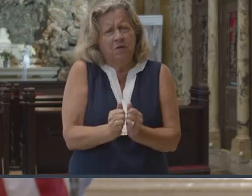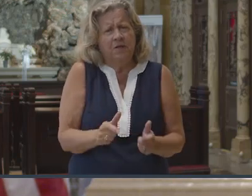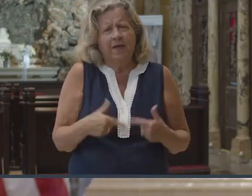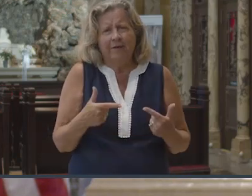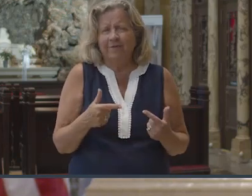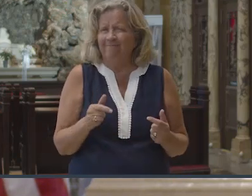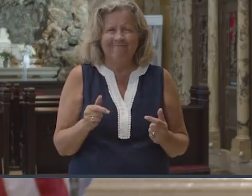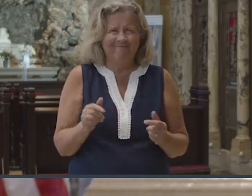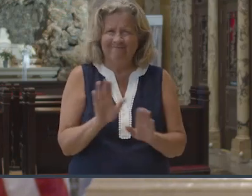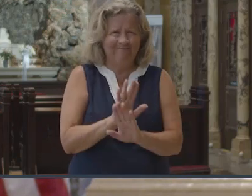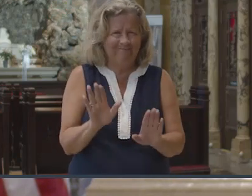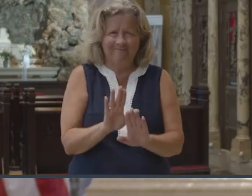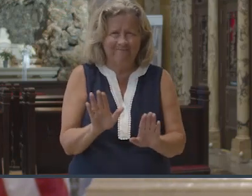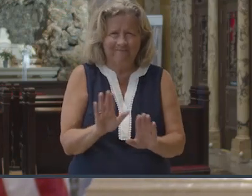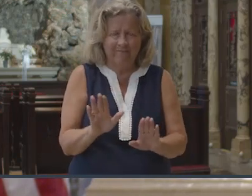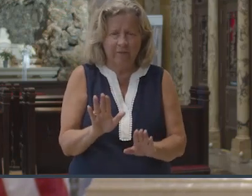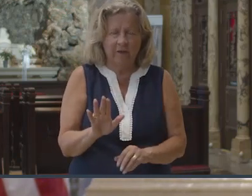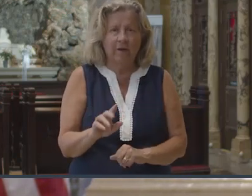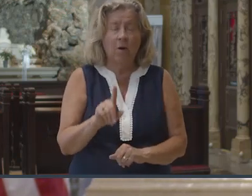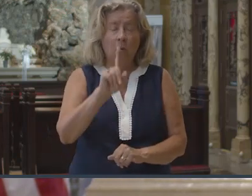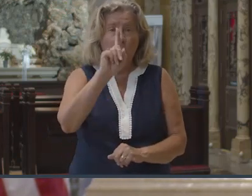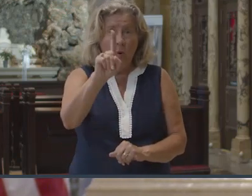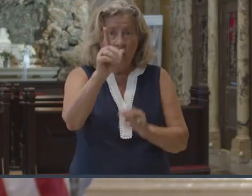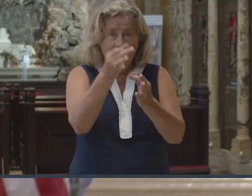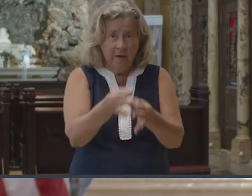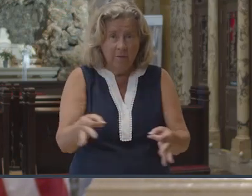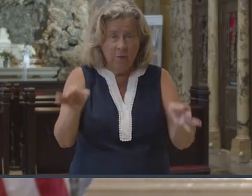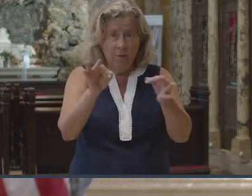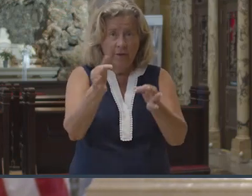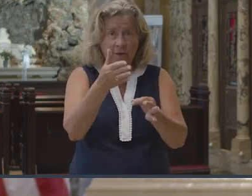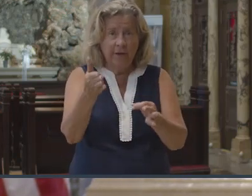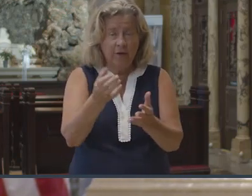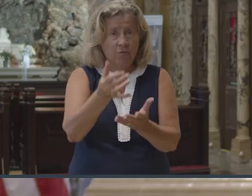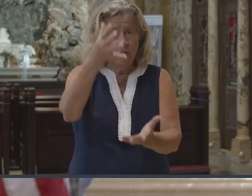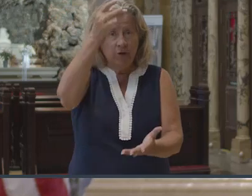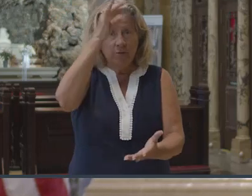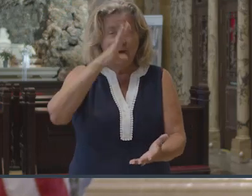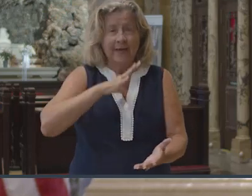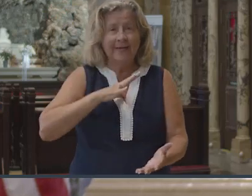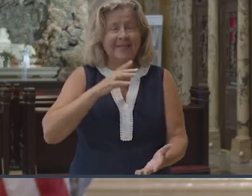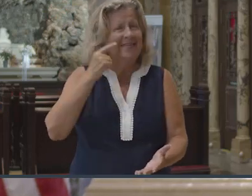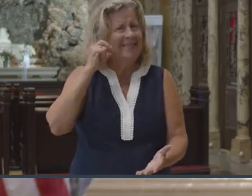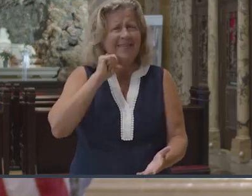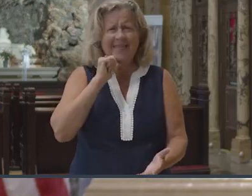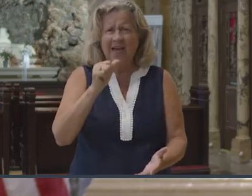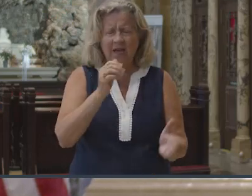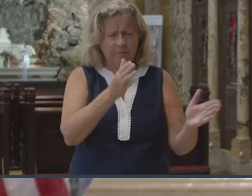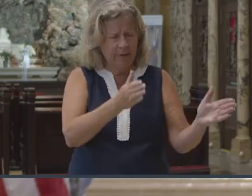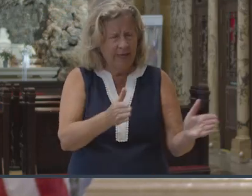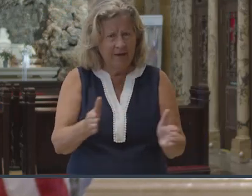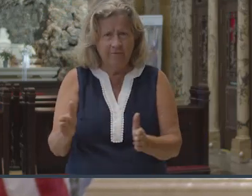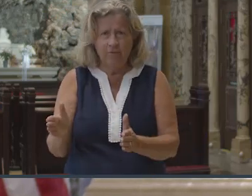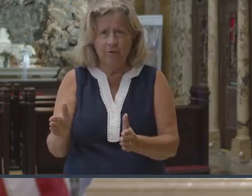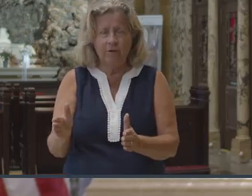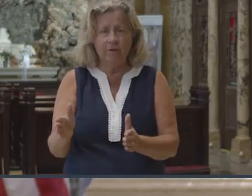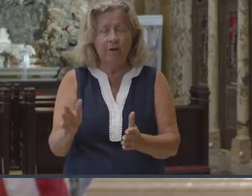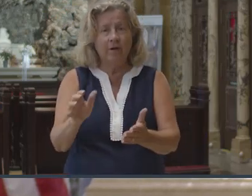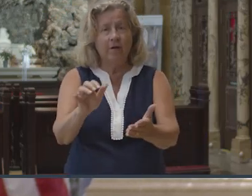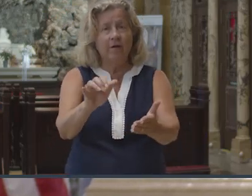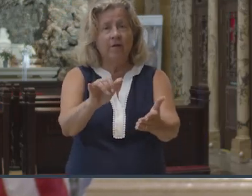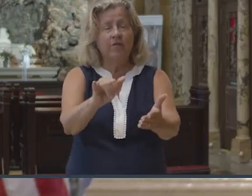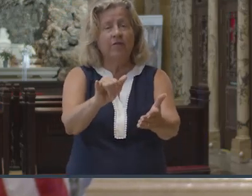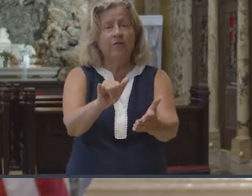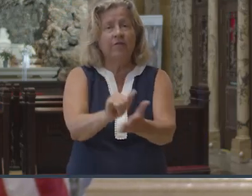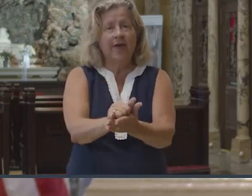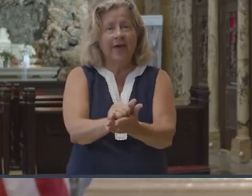exactly. There was one important thing that the rich man had not planned for, and that was his